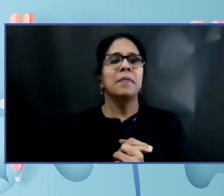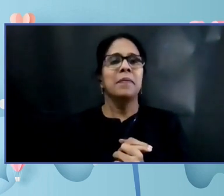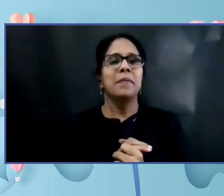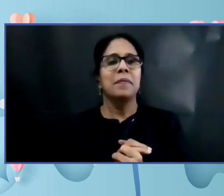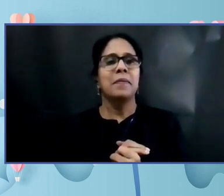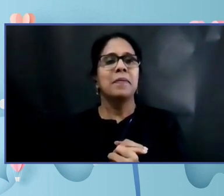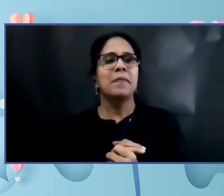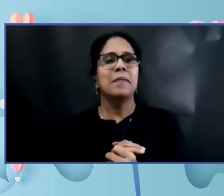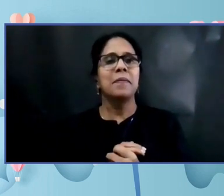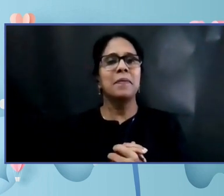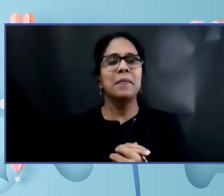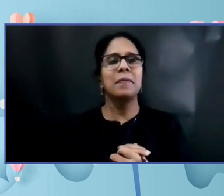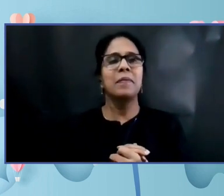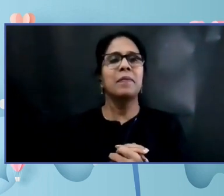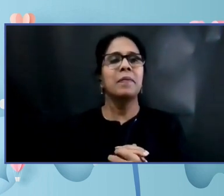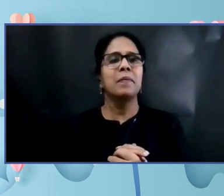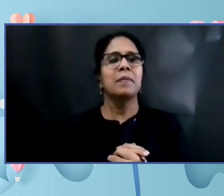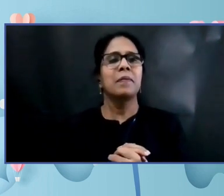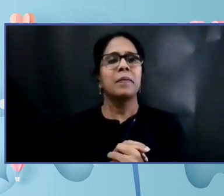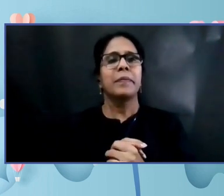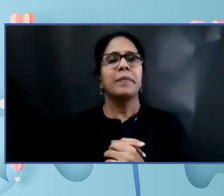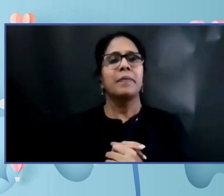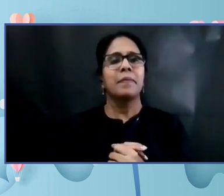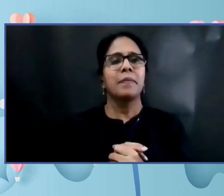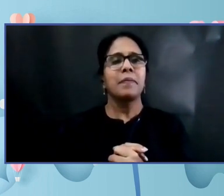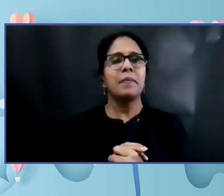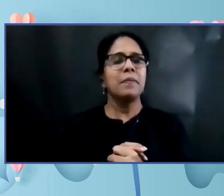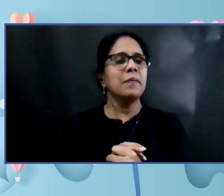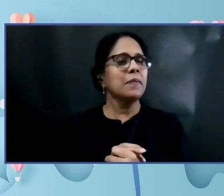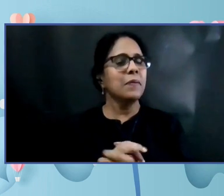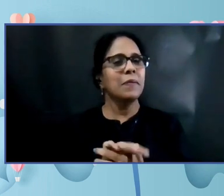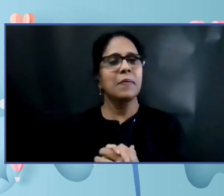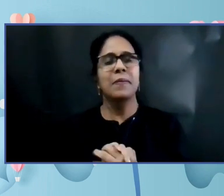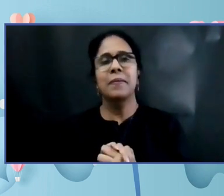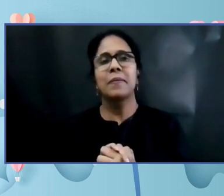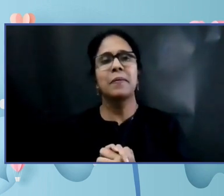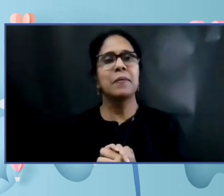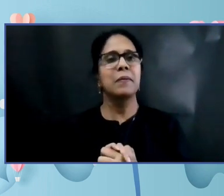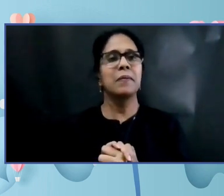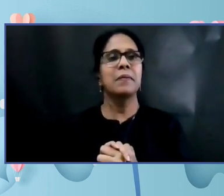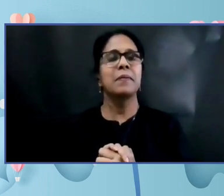Na hai galat, na hai sahi.